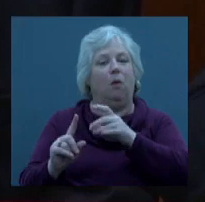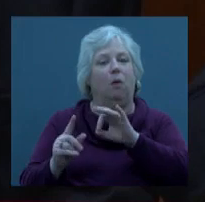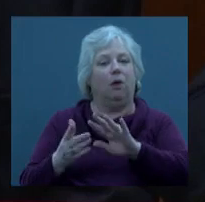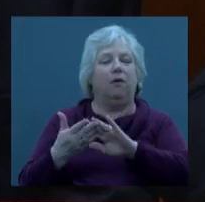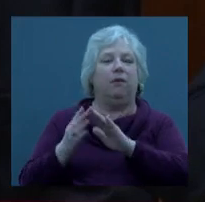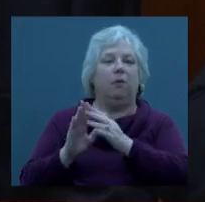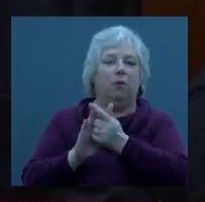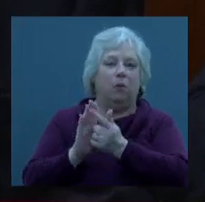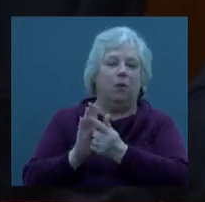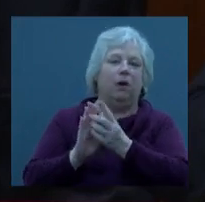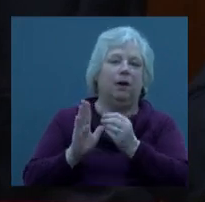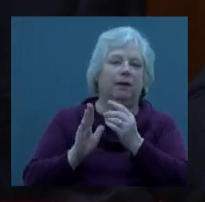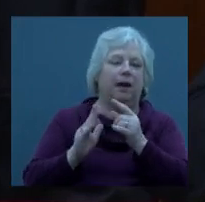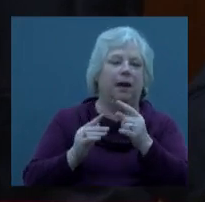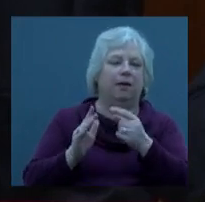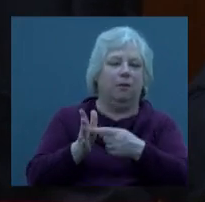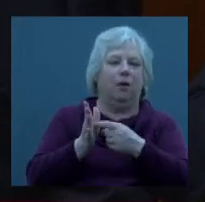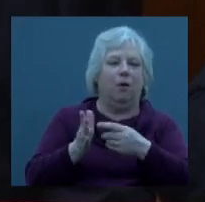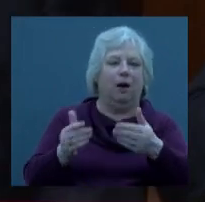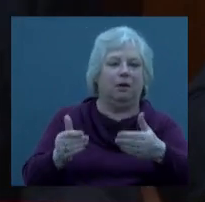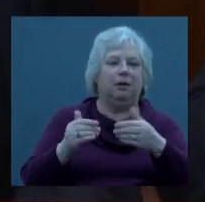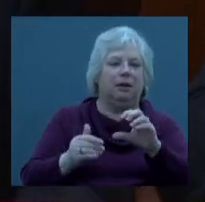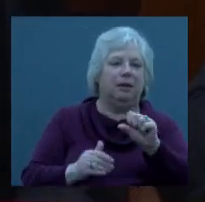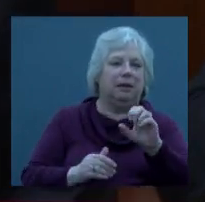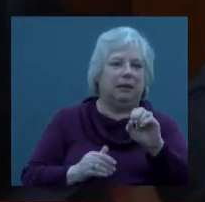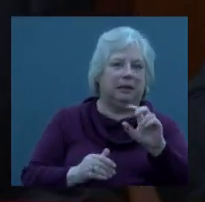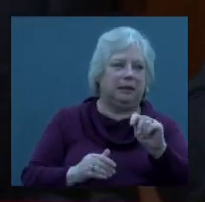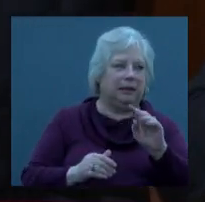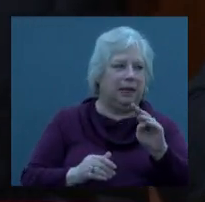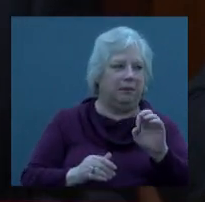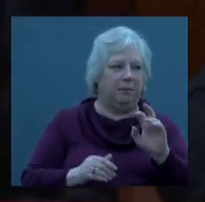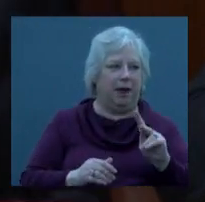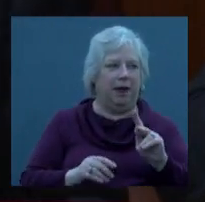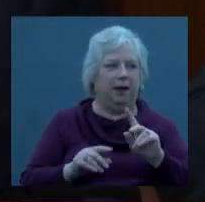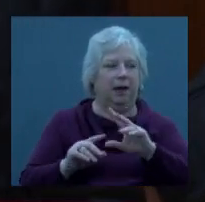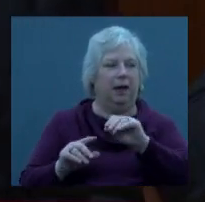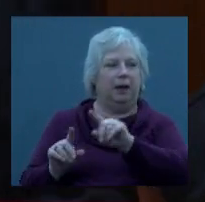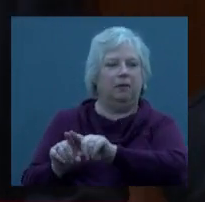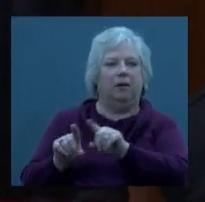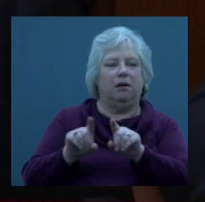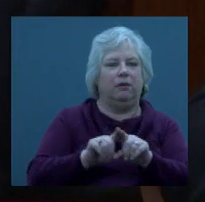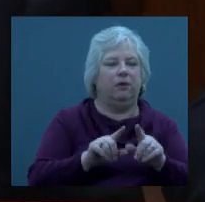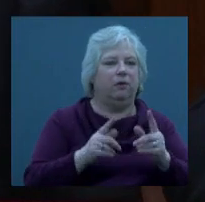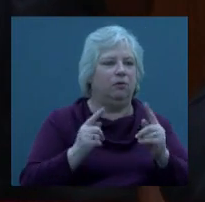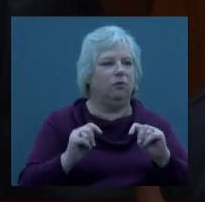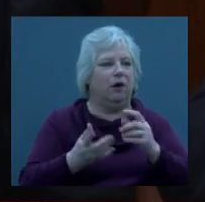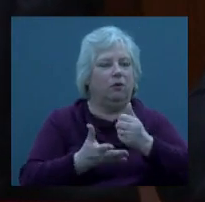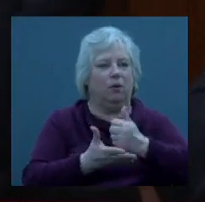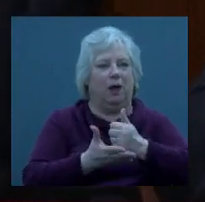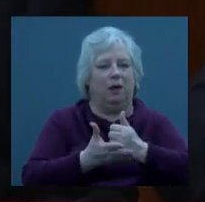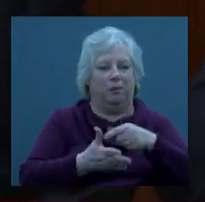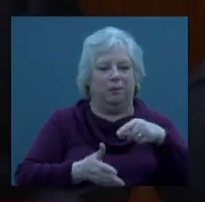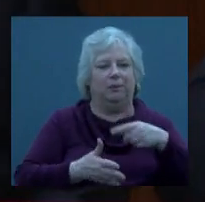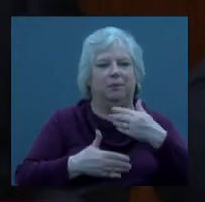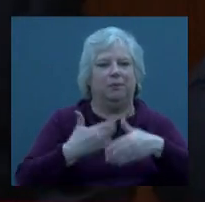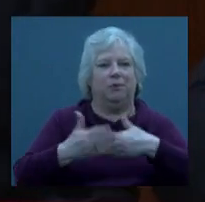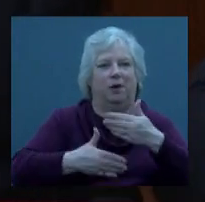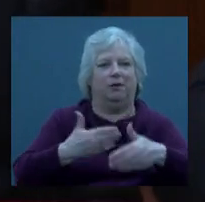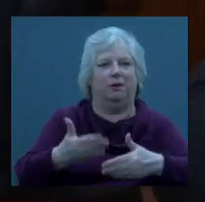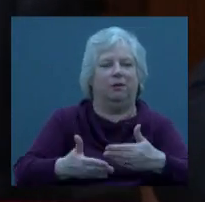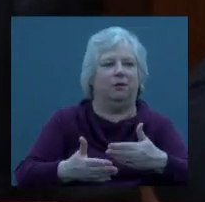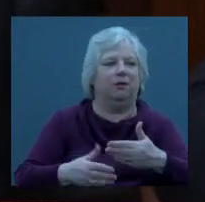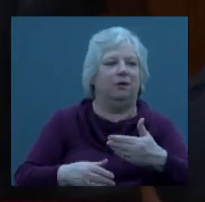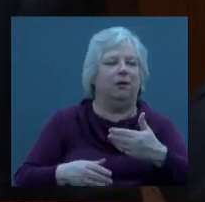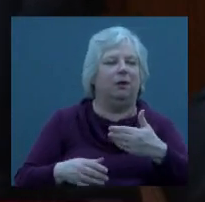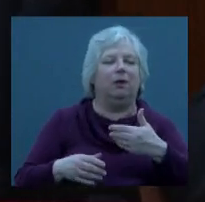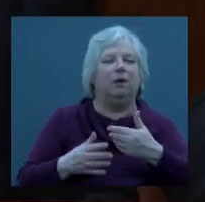ordinances and the setbacks that's associated with it, but also trying to help this process. And we've